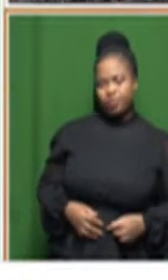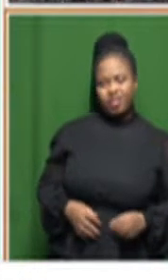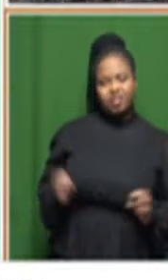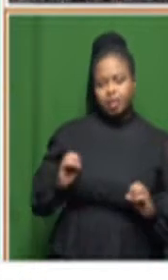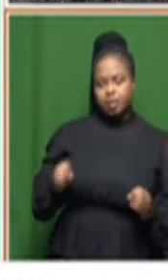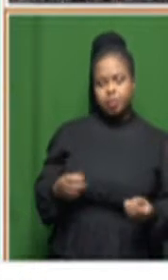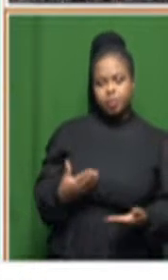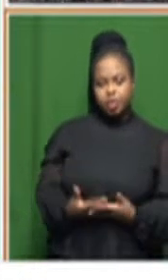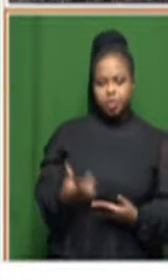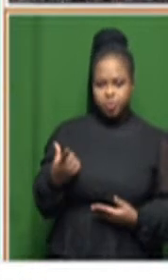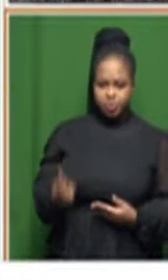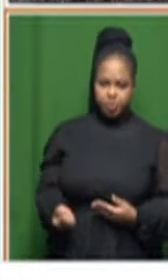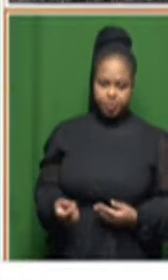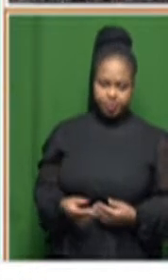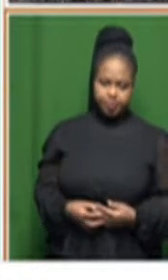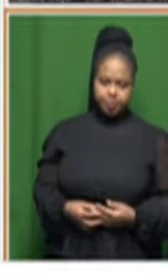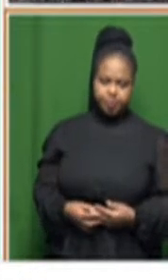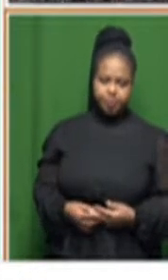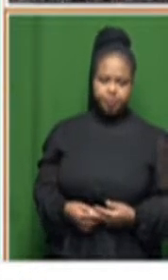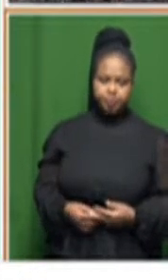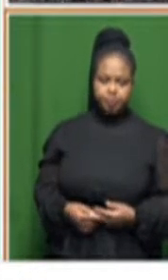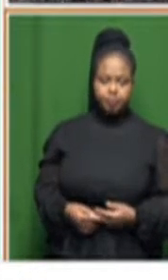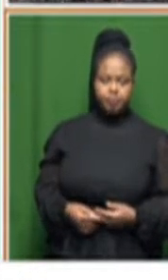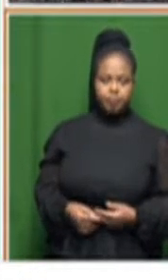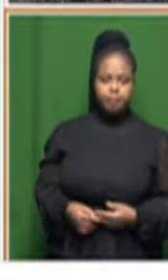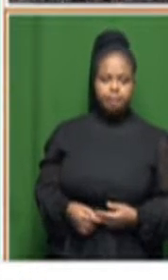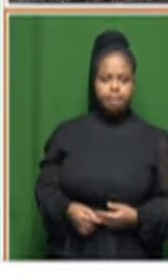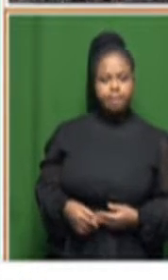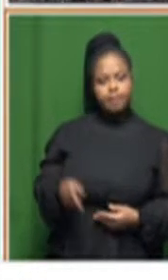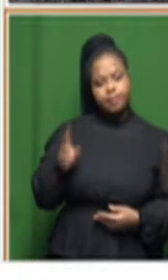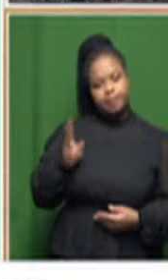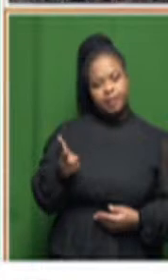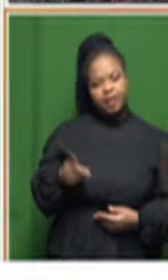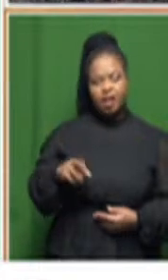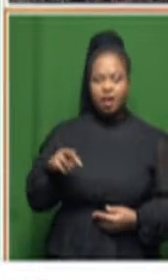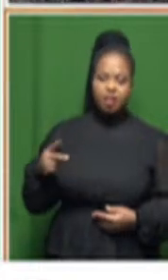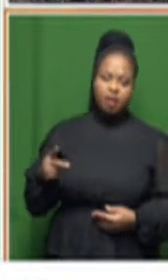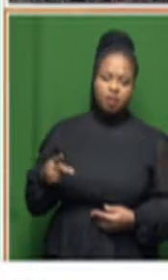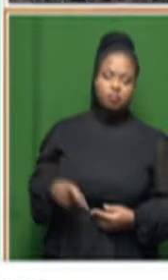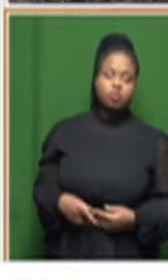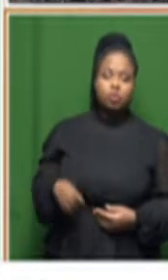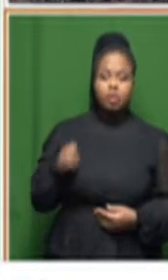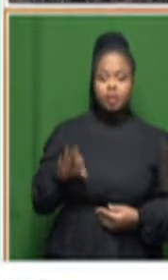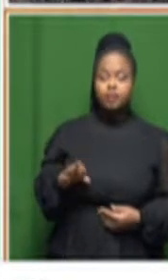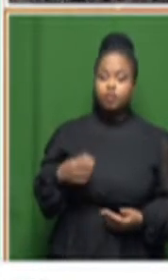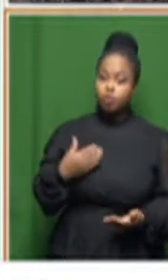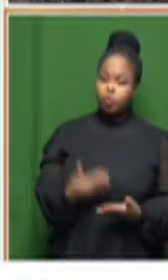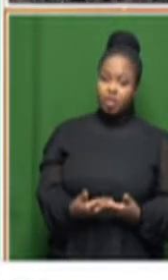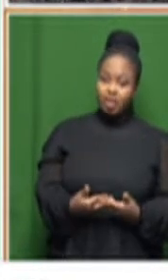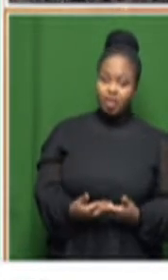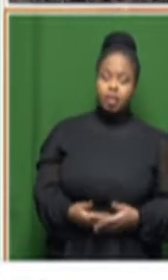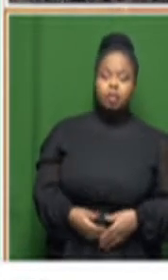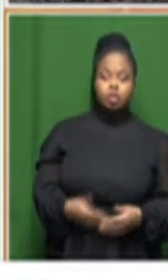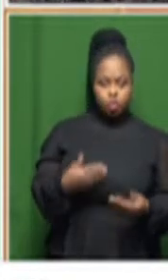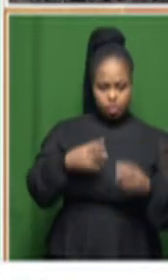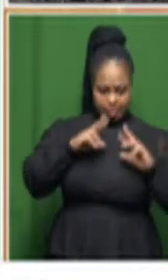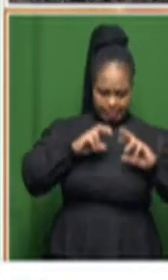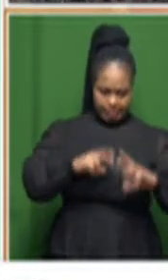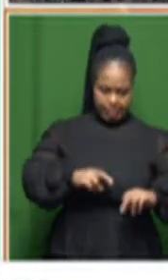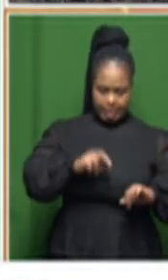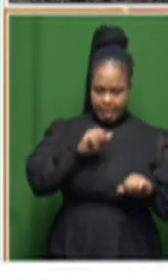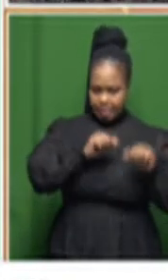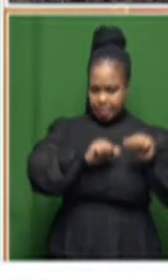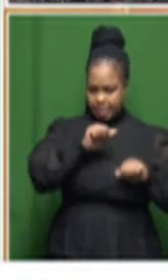with it. Then the other one is an unclassifiable case, so where you are able to proceed with the causality